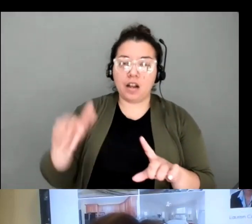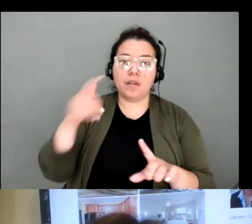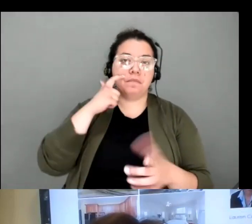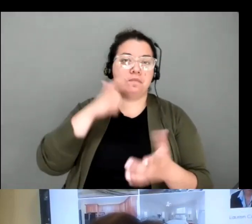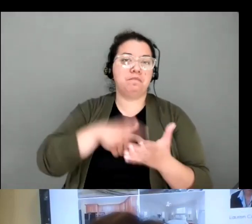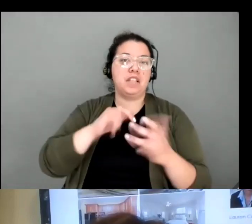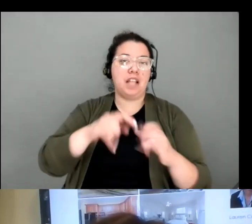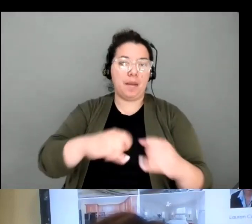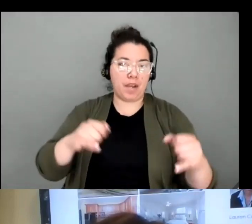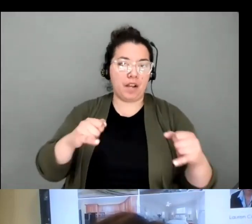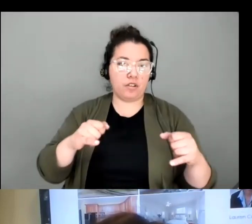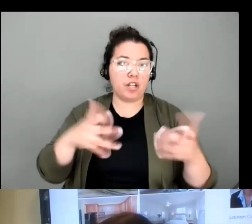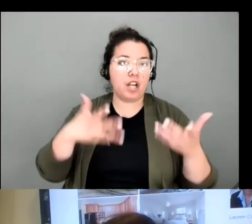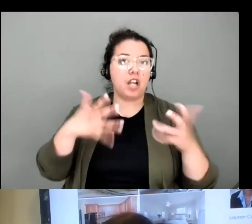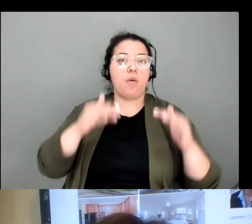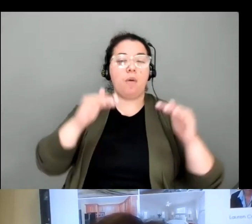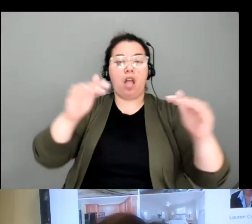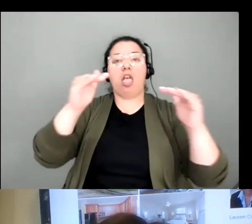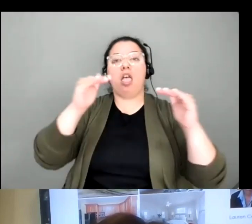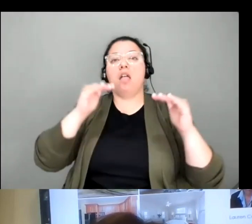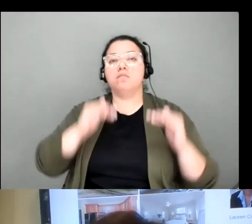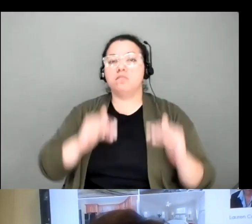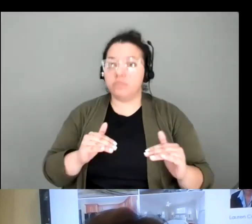you don't want to overstep them so they don't,